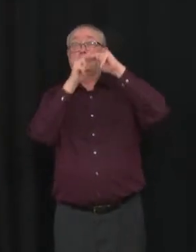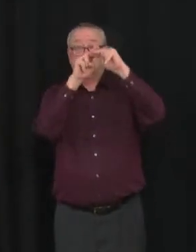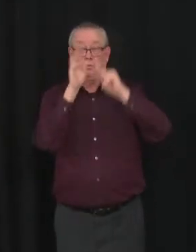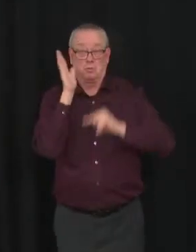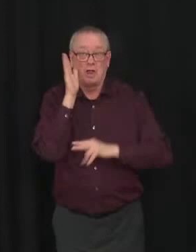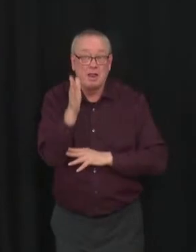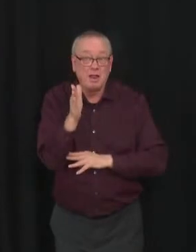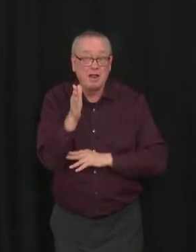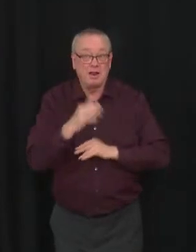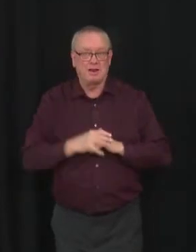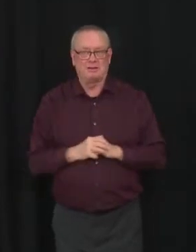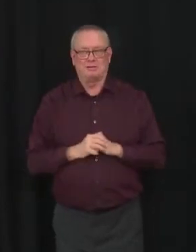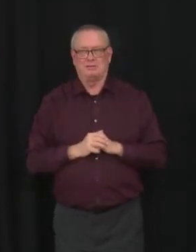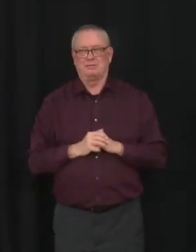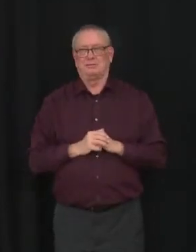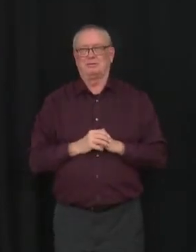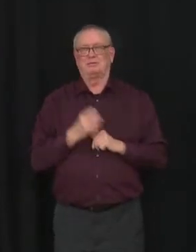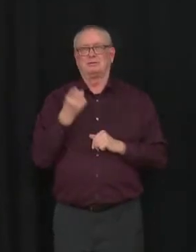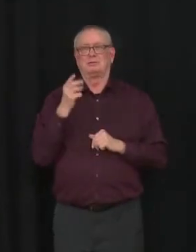I'm sorry, Dr. Hinshaw?